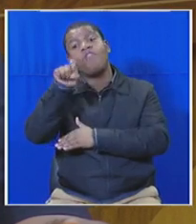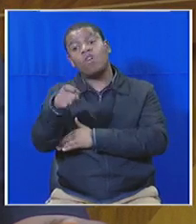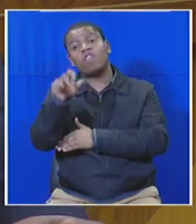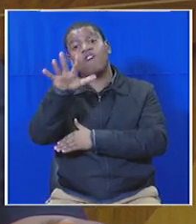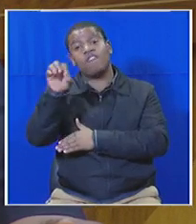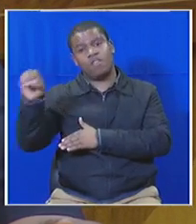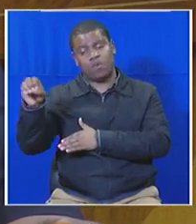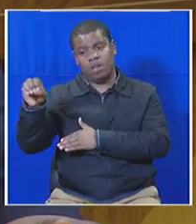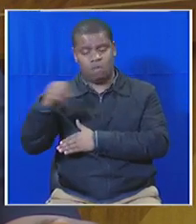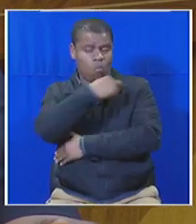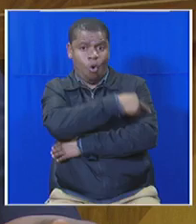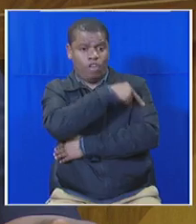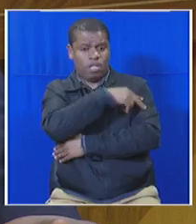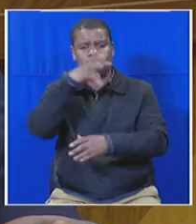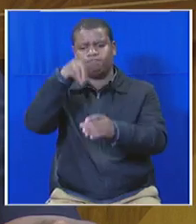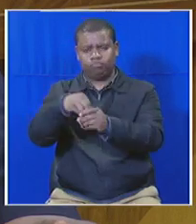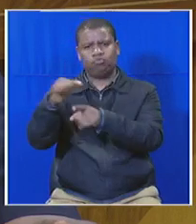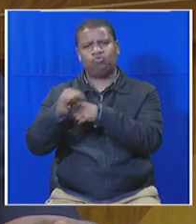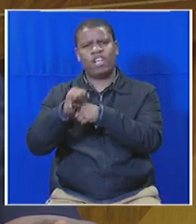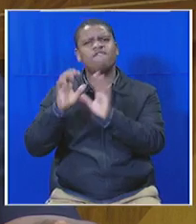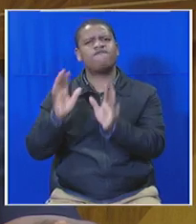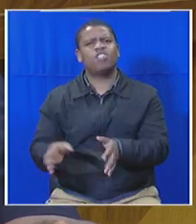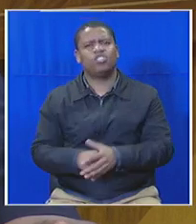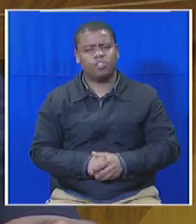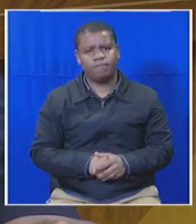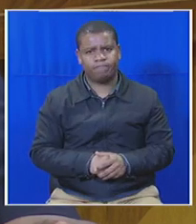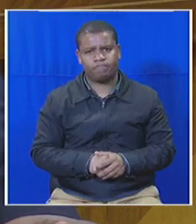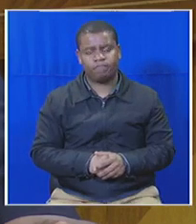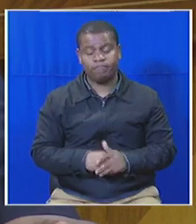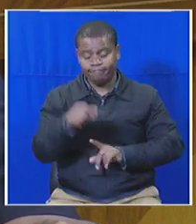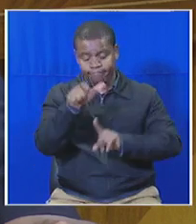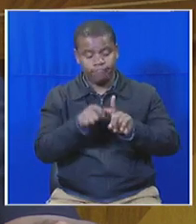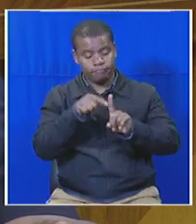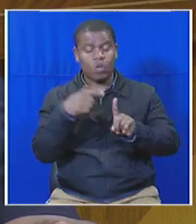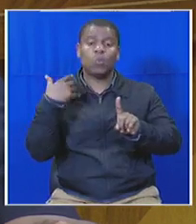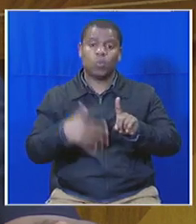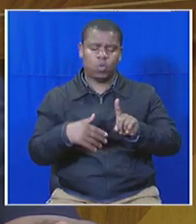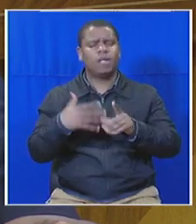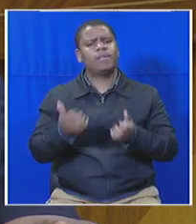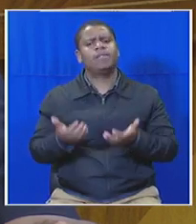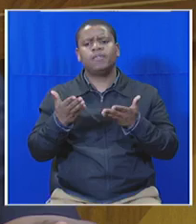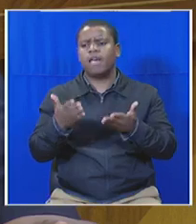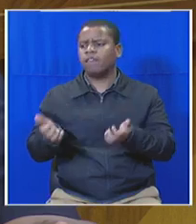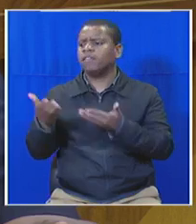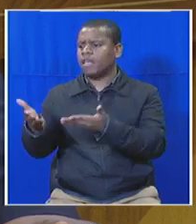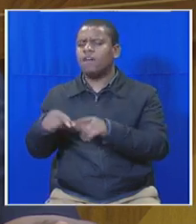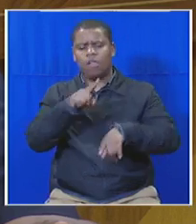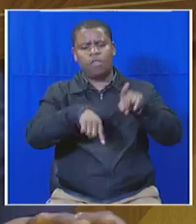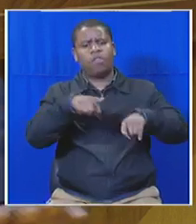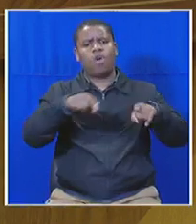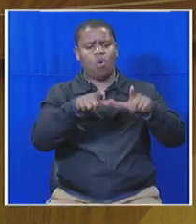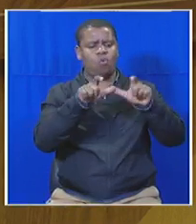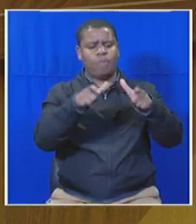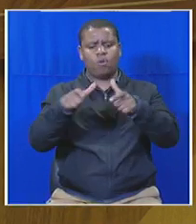officers had undergone the training program. Ken had served in the following portfolios before